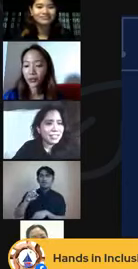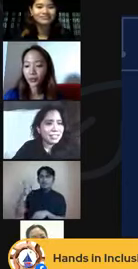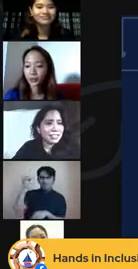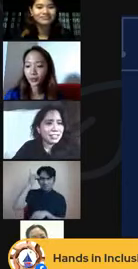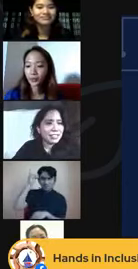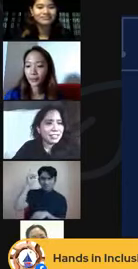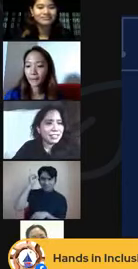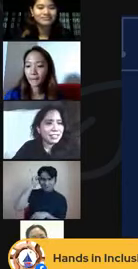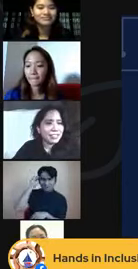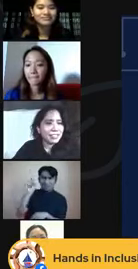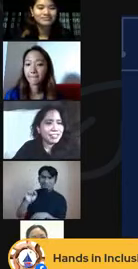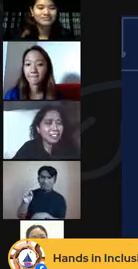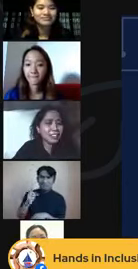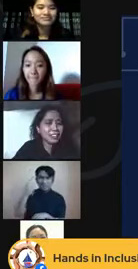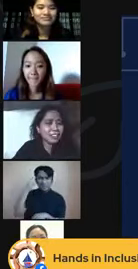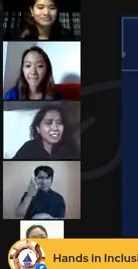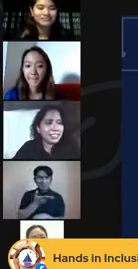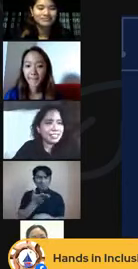syndrome for you?